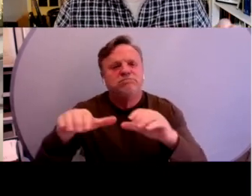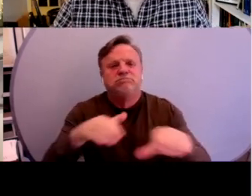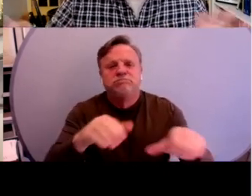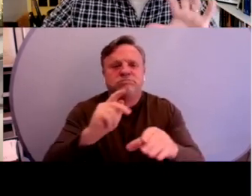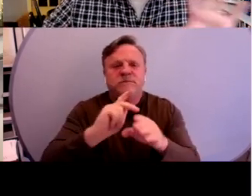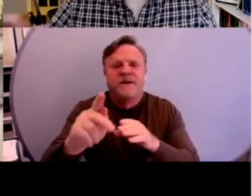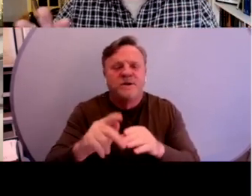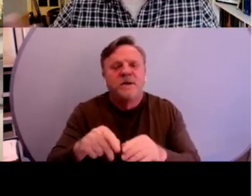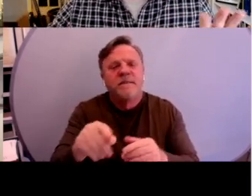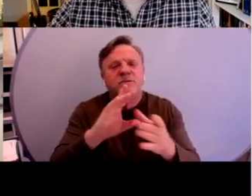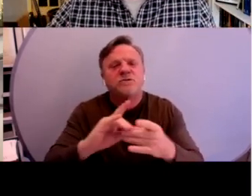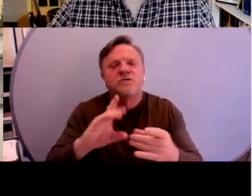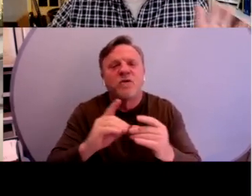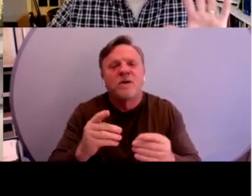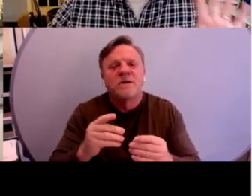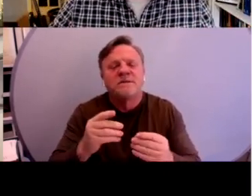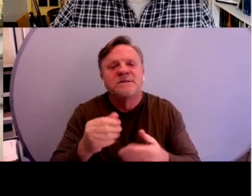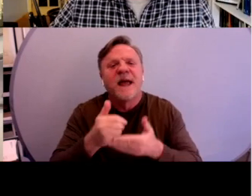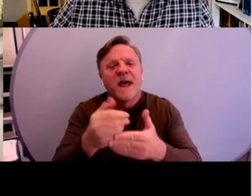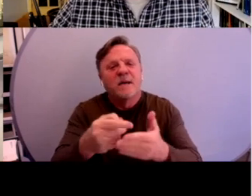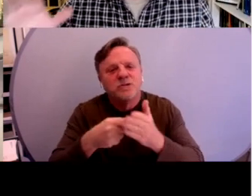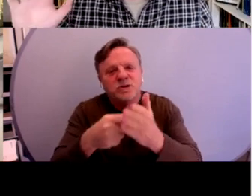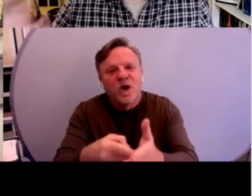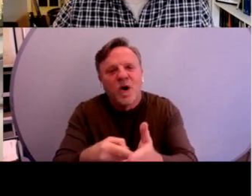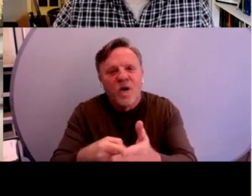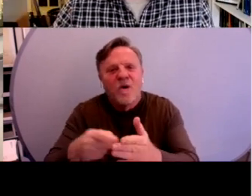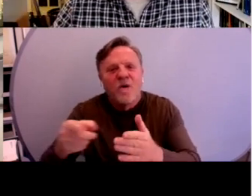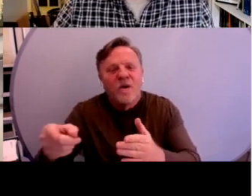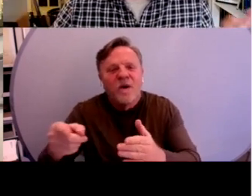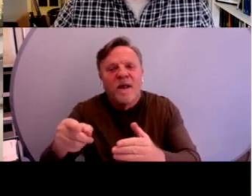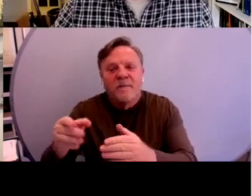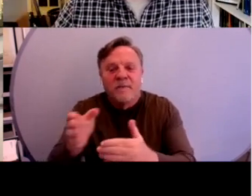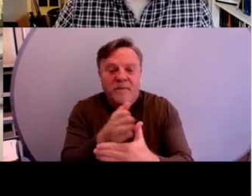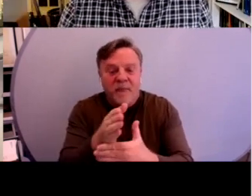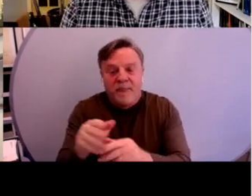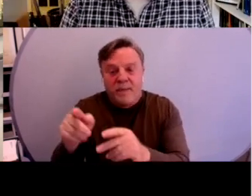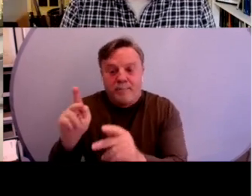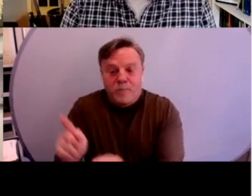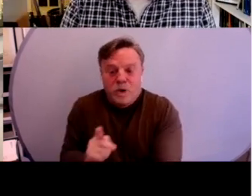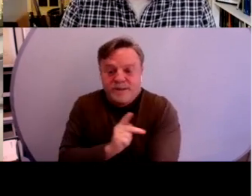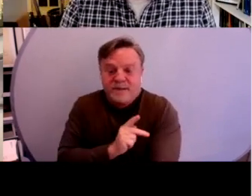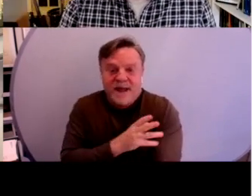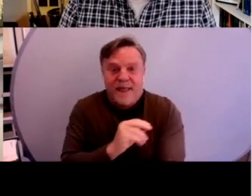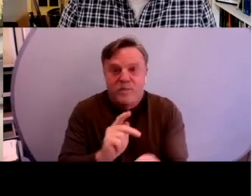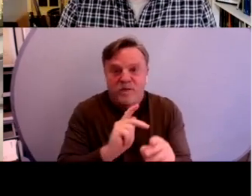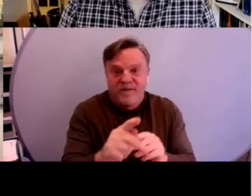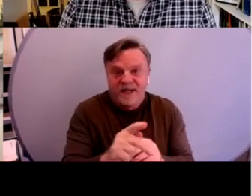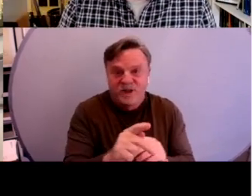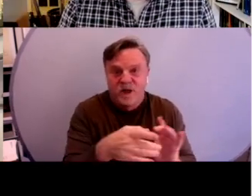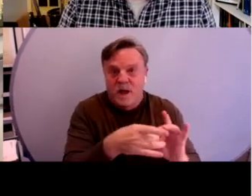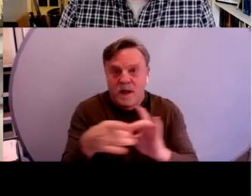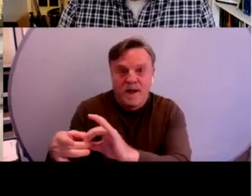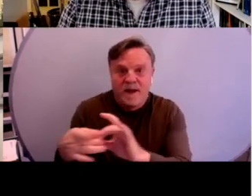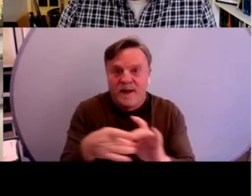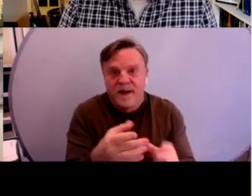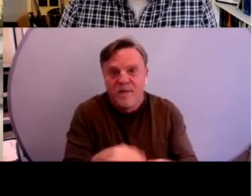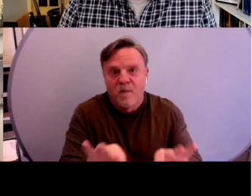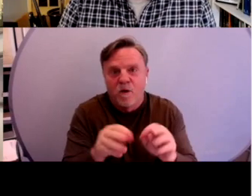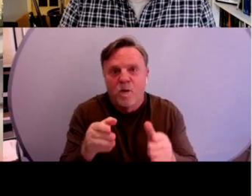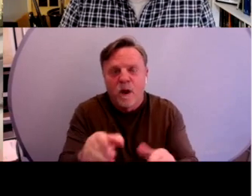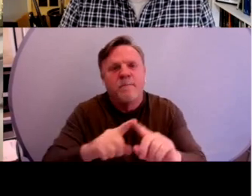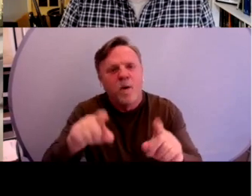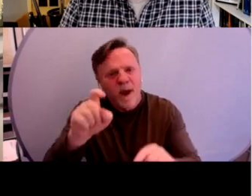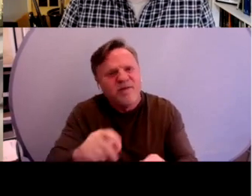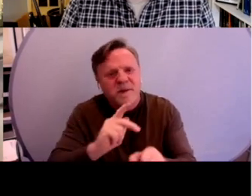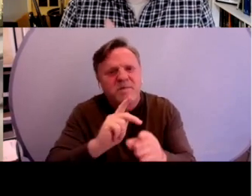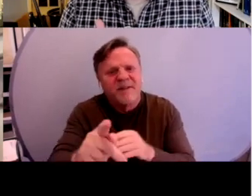stories help show the tension between the personal and the professional in a really important way. But we do need to be professional